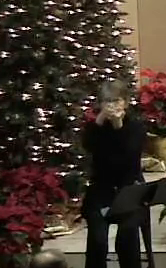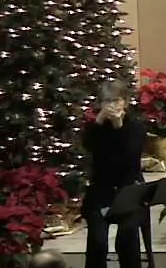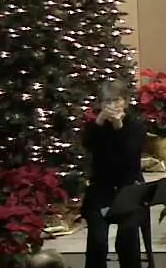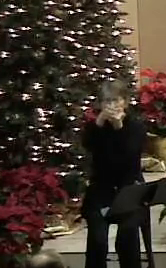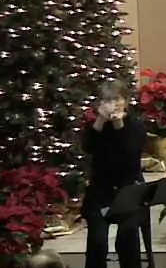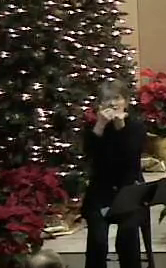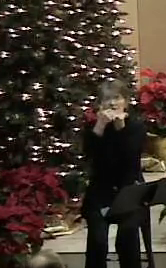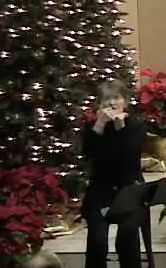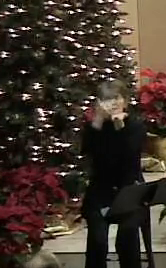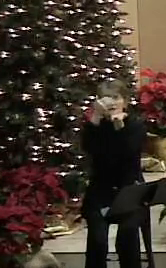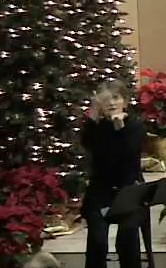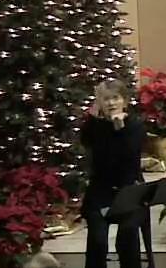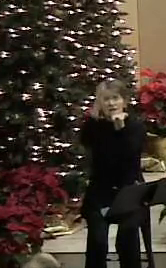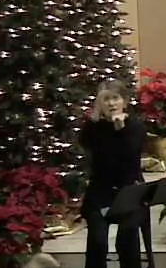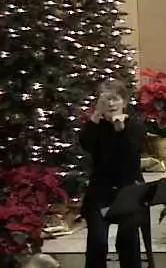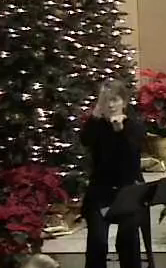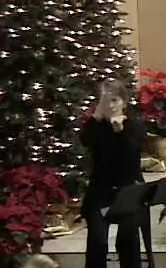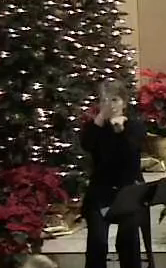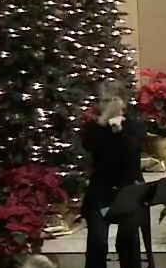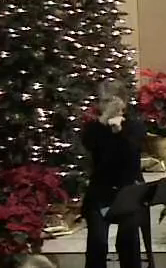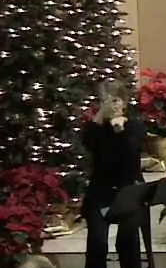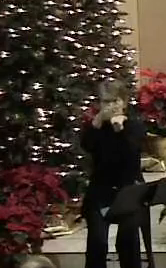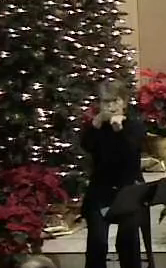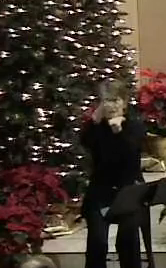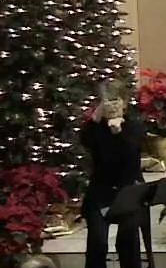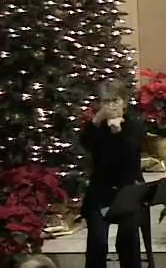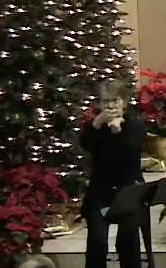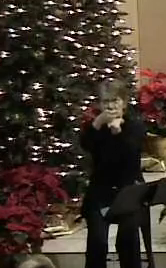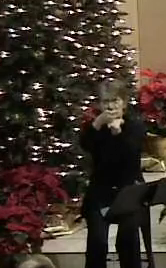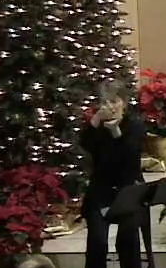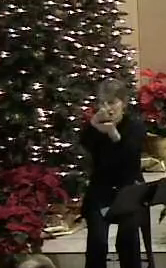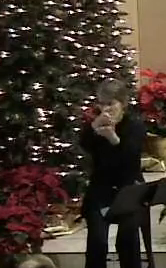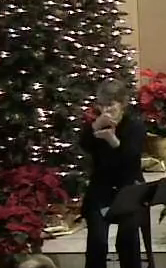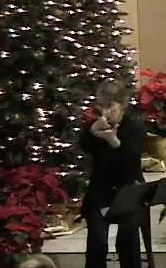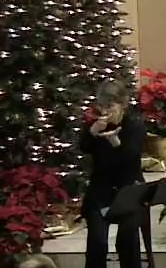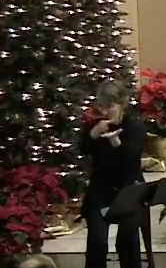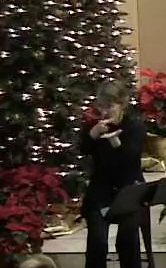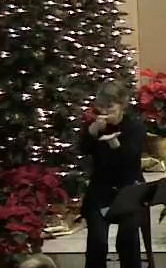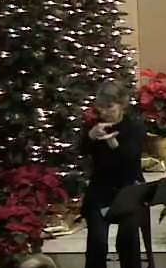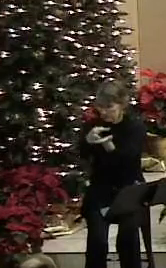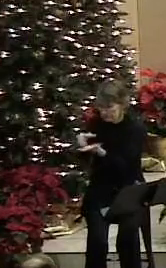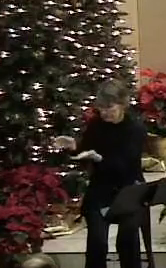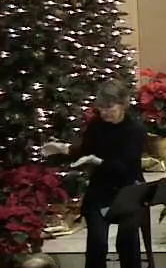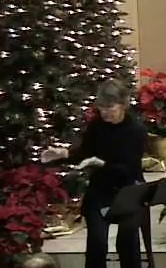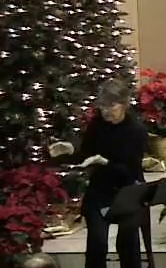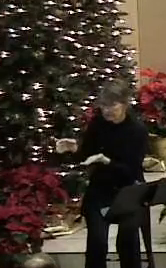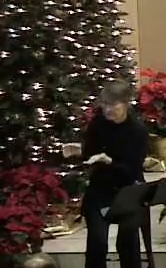you thanks, he said the blessing, and gave the chalice to his disciples, saying,